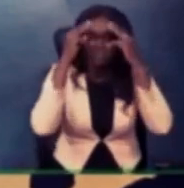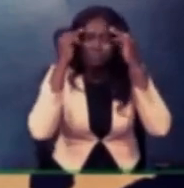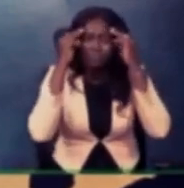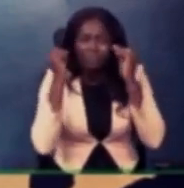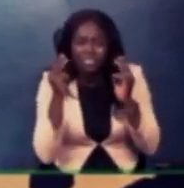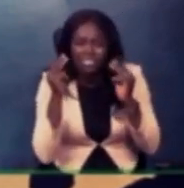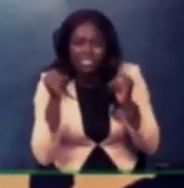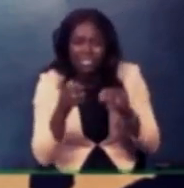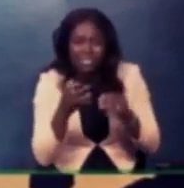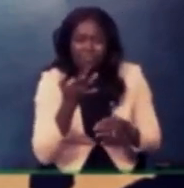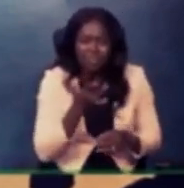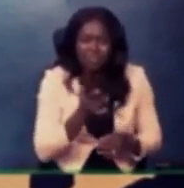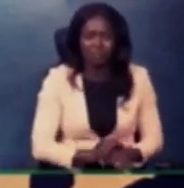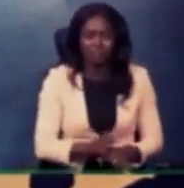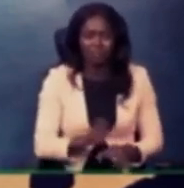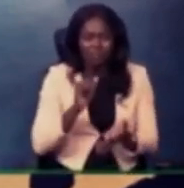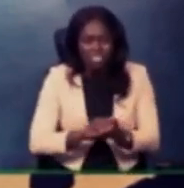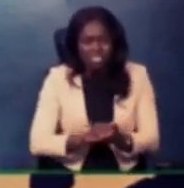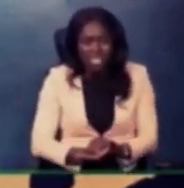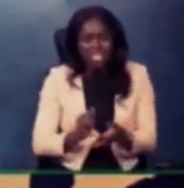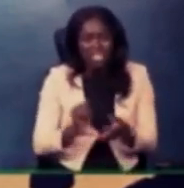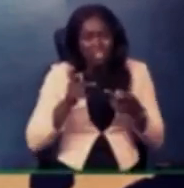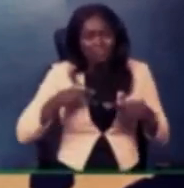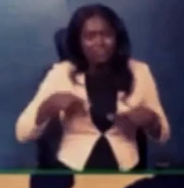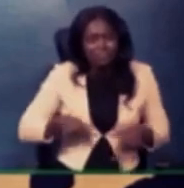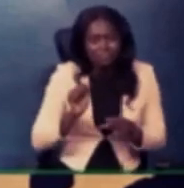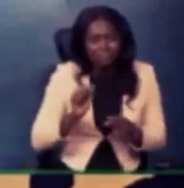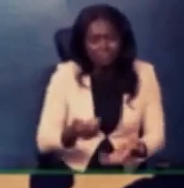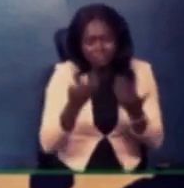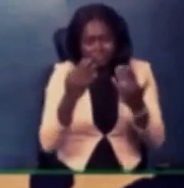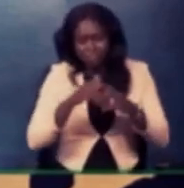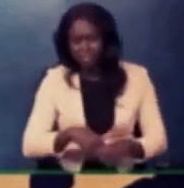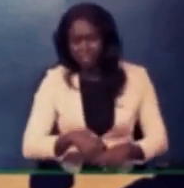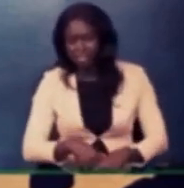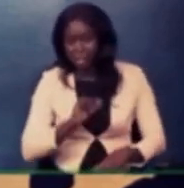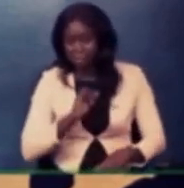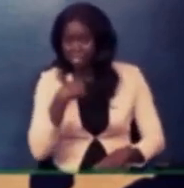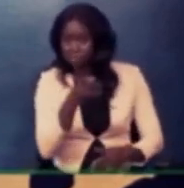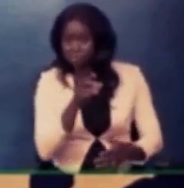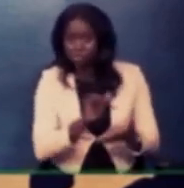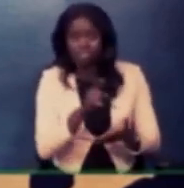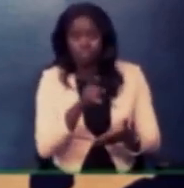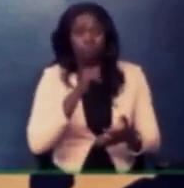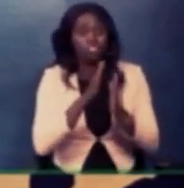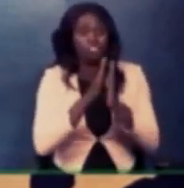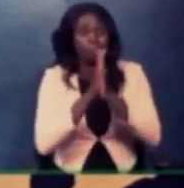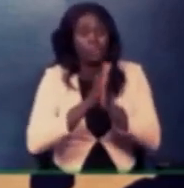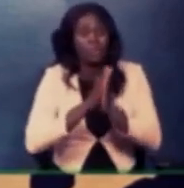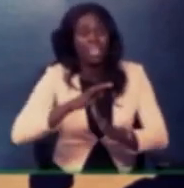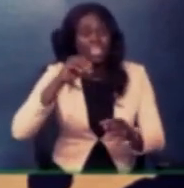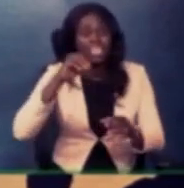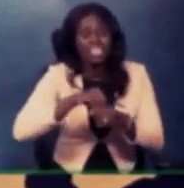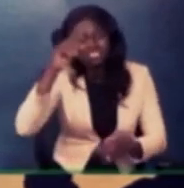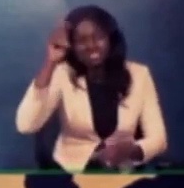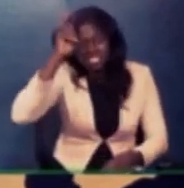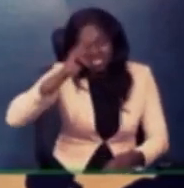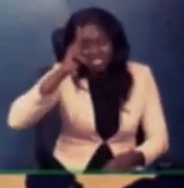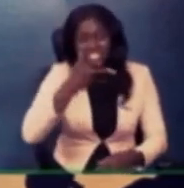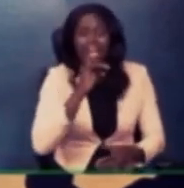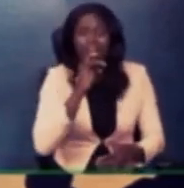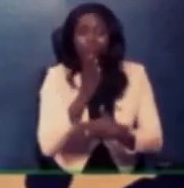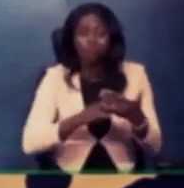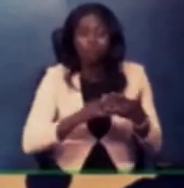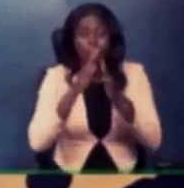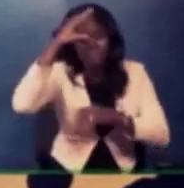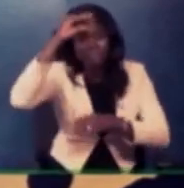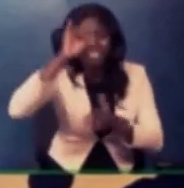So that we don't pray blind prayers that are products of ignorance. Let me tell you, there are men who are gatekeepers. And even though they are